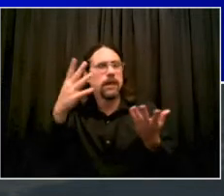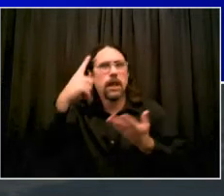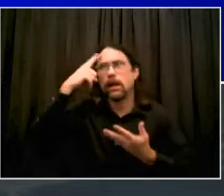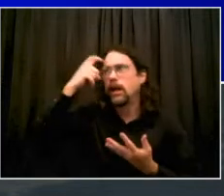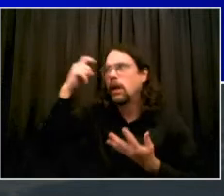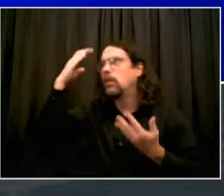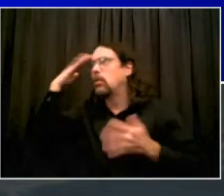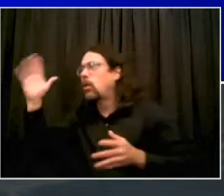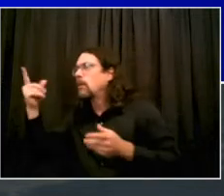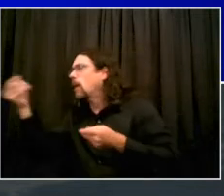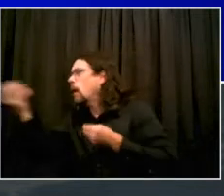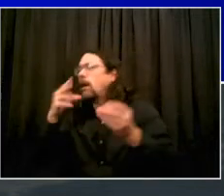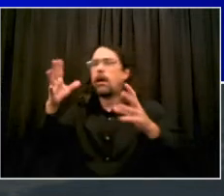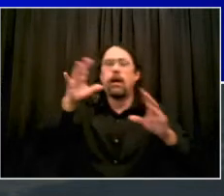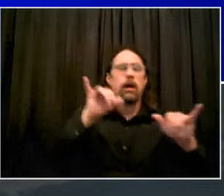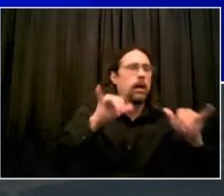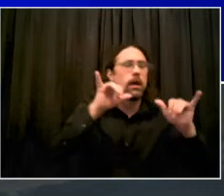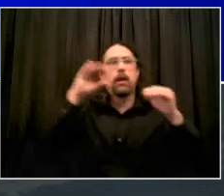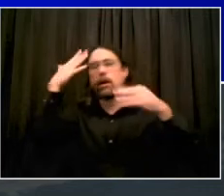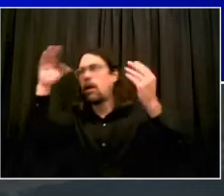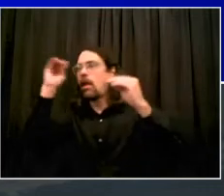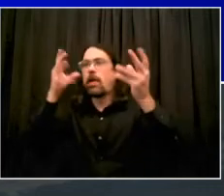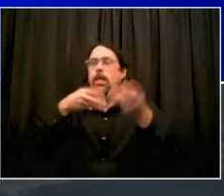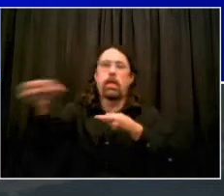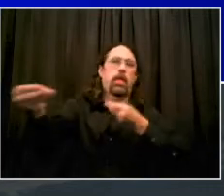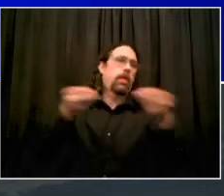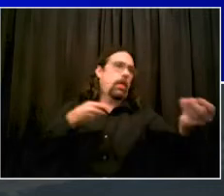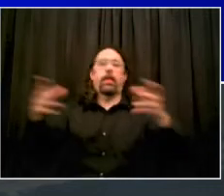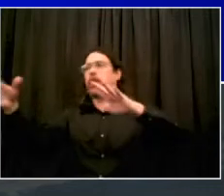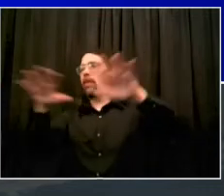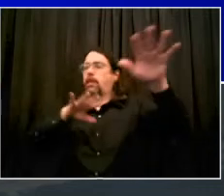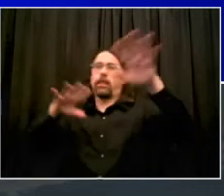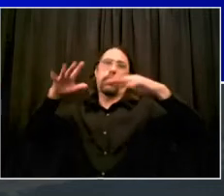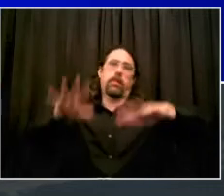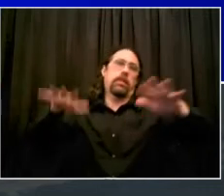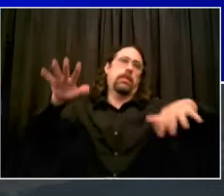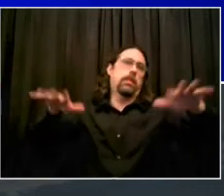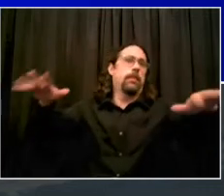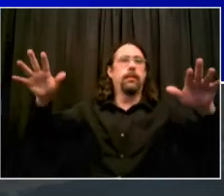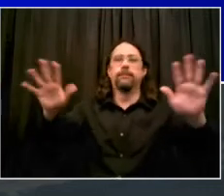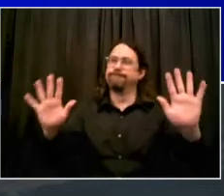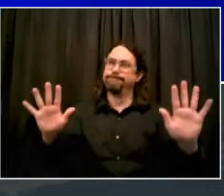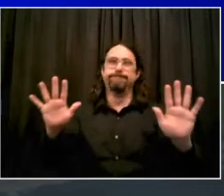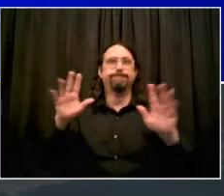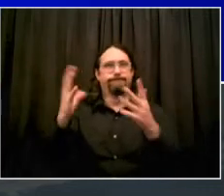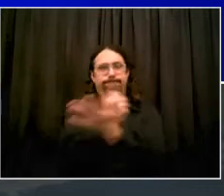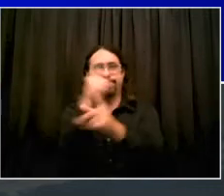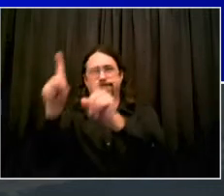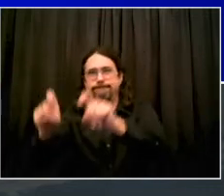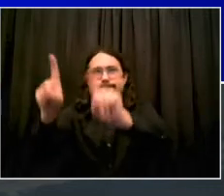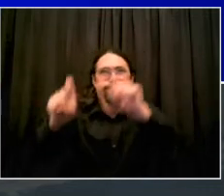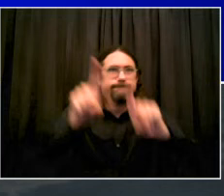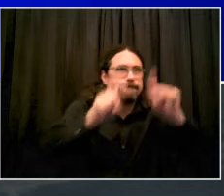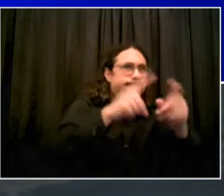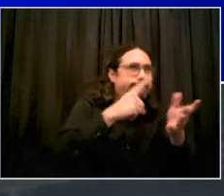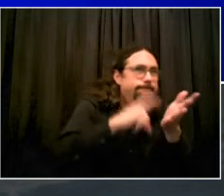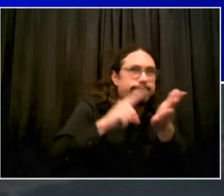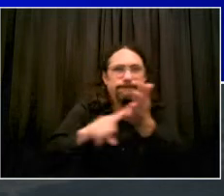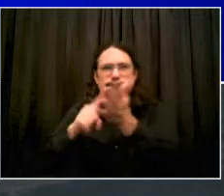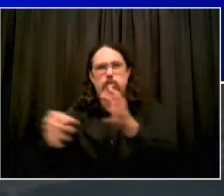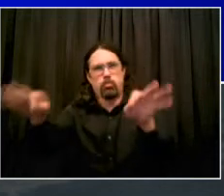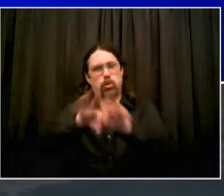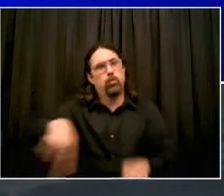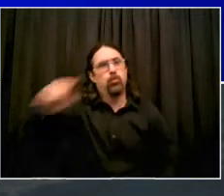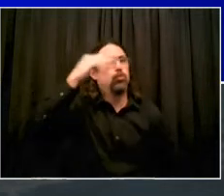down when we see more people tested. But we need that for everyone in the city at this point. It is crucial that people not let up on